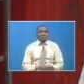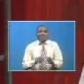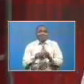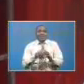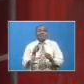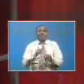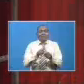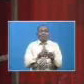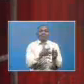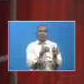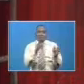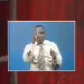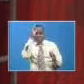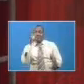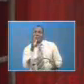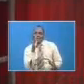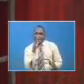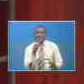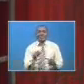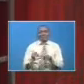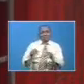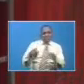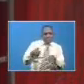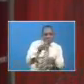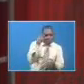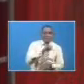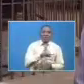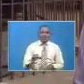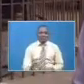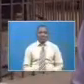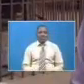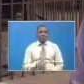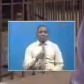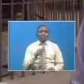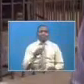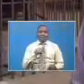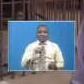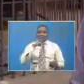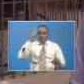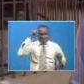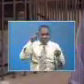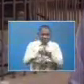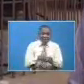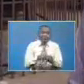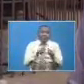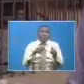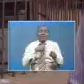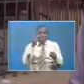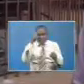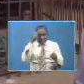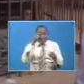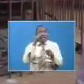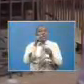you can also emulate your parents to do it to your children also. So to disagree, I would say no, but I think